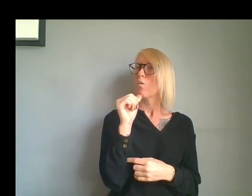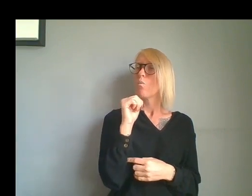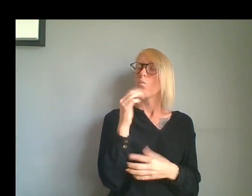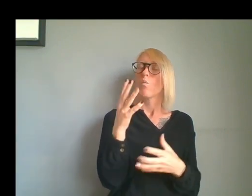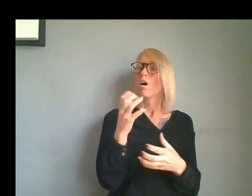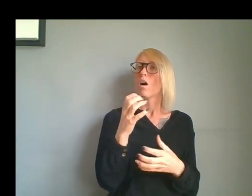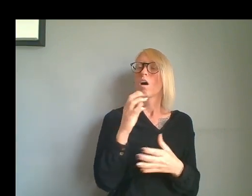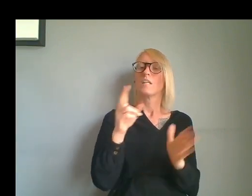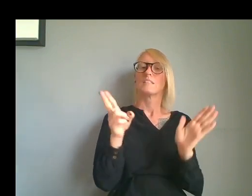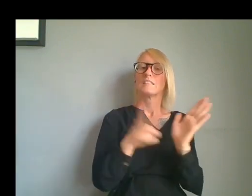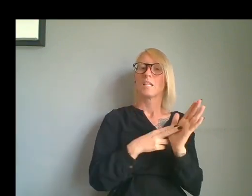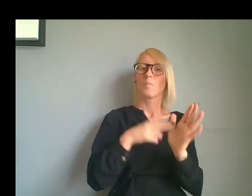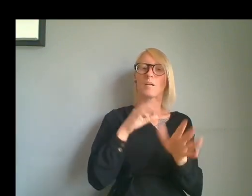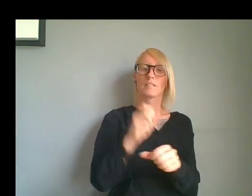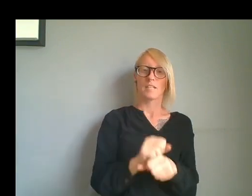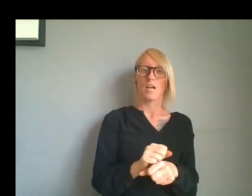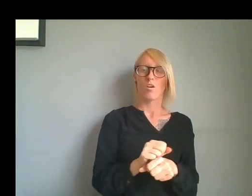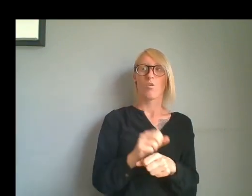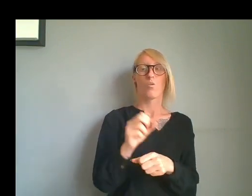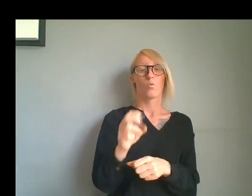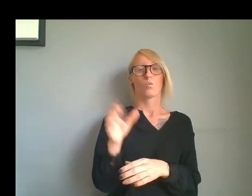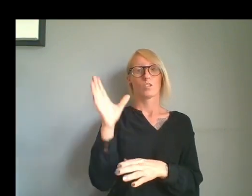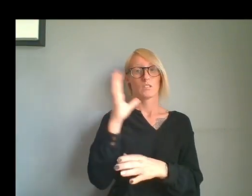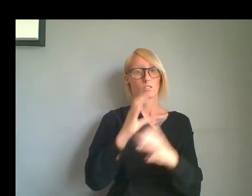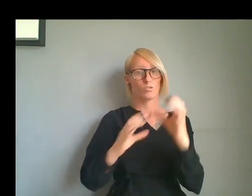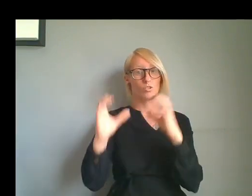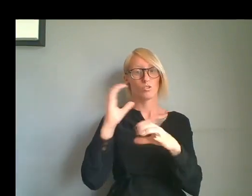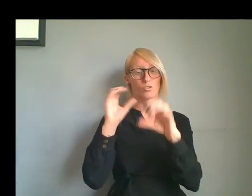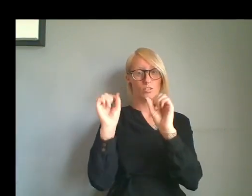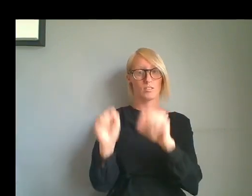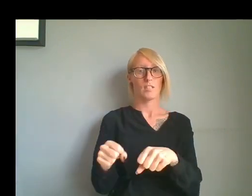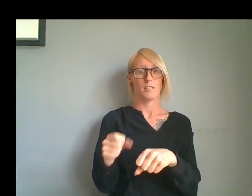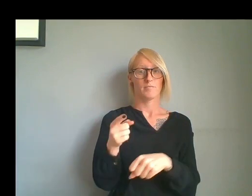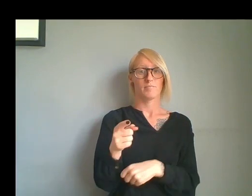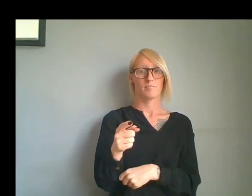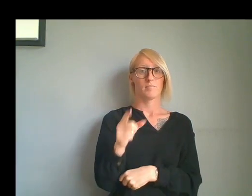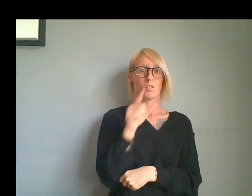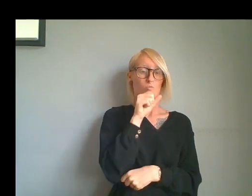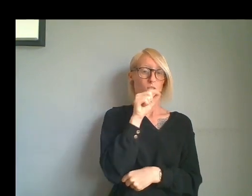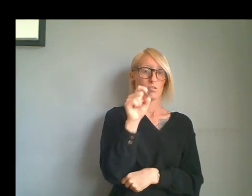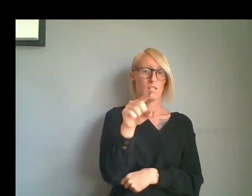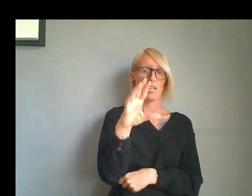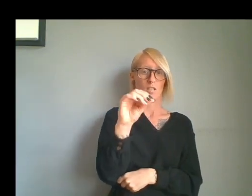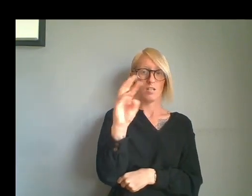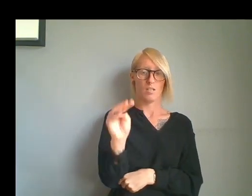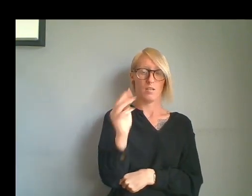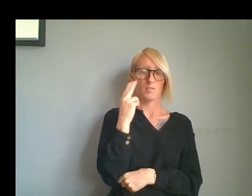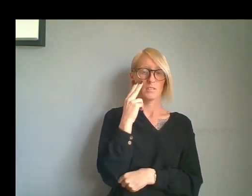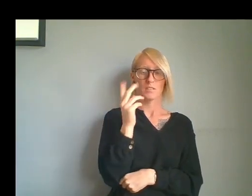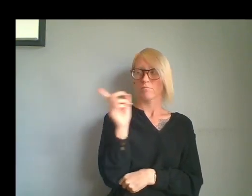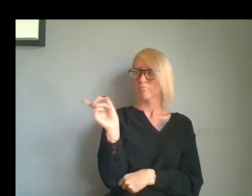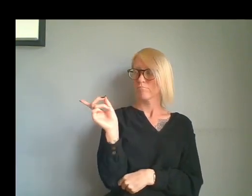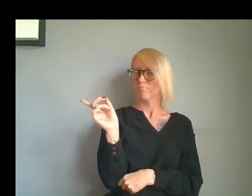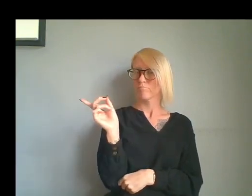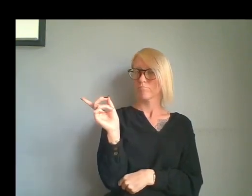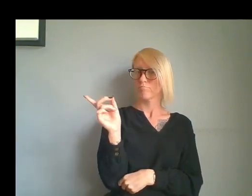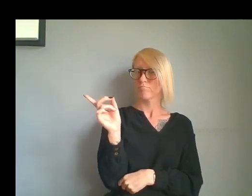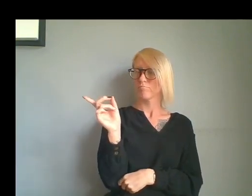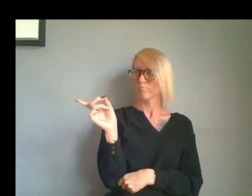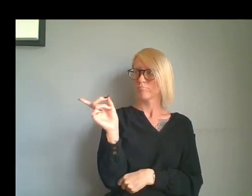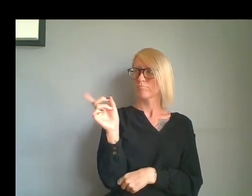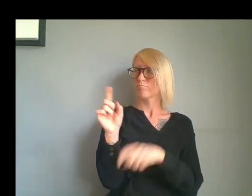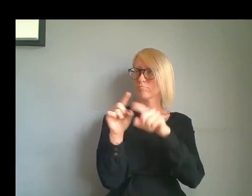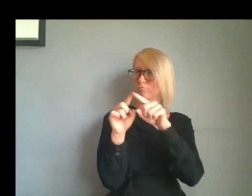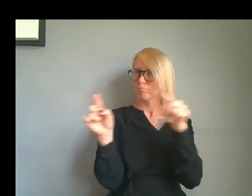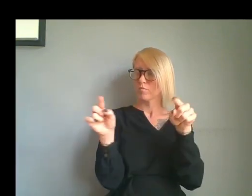go to twitter.com, this is what the screen is going to look like. And you'll see along the top here, there's an option to search. I